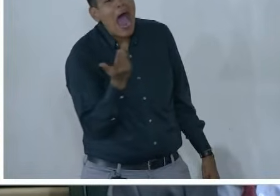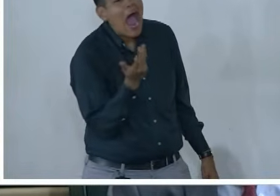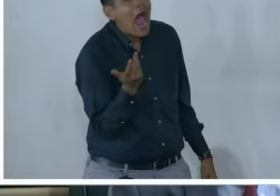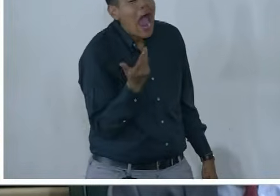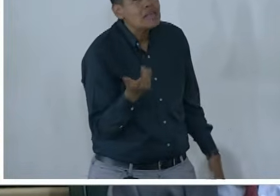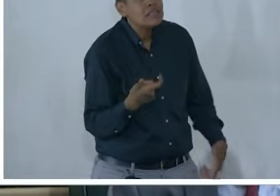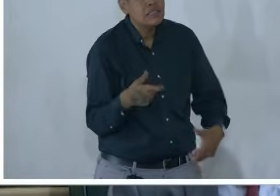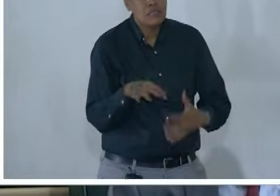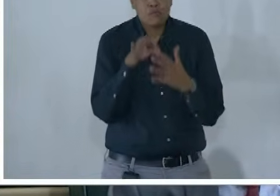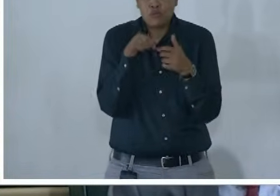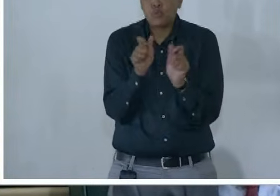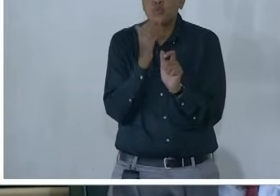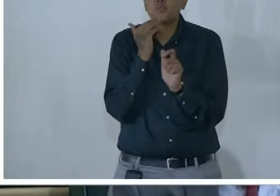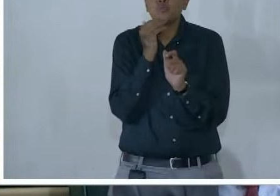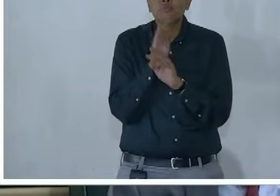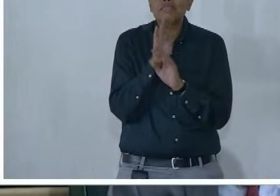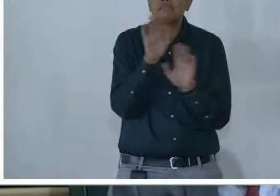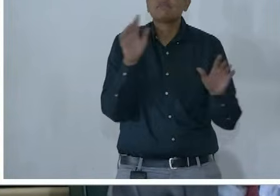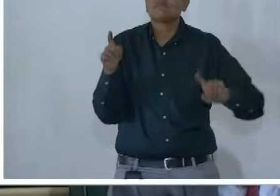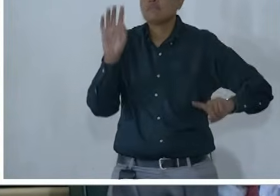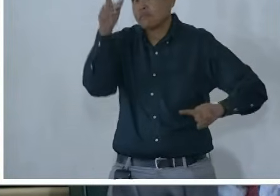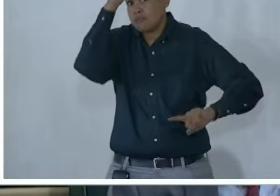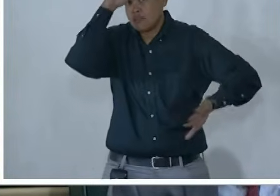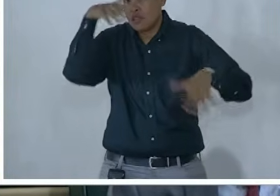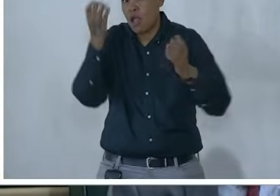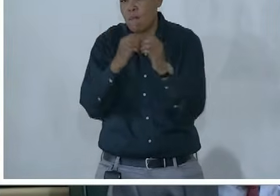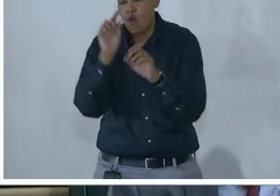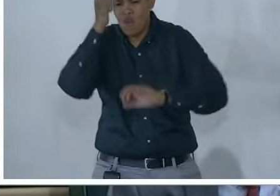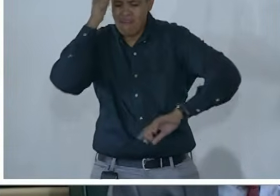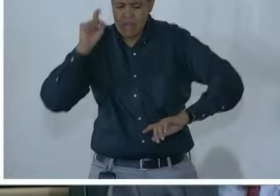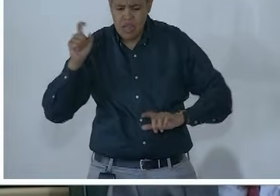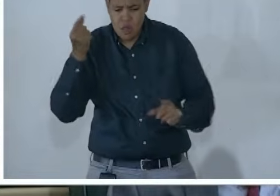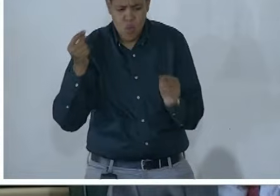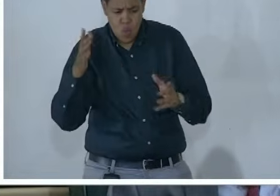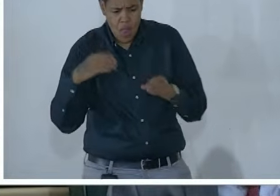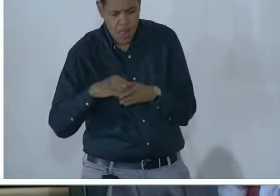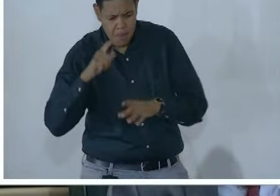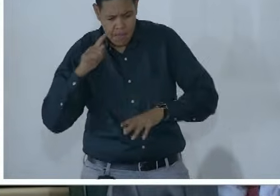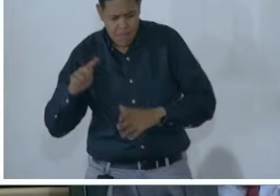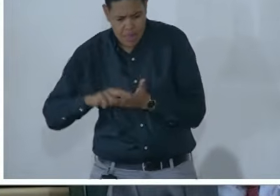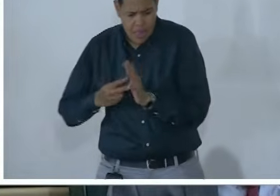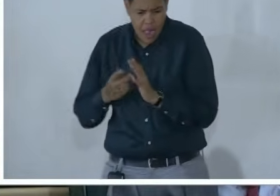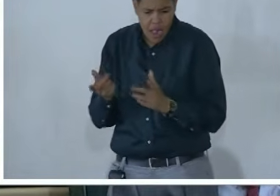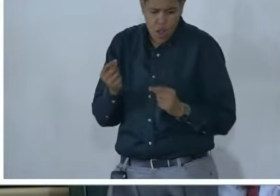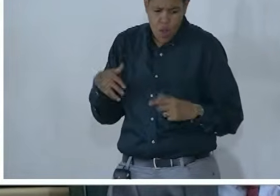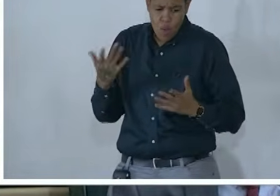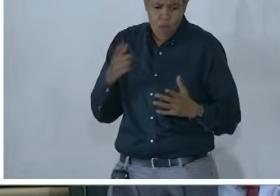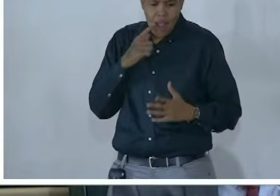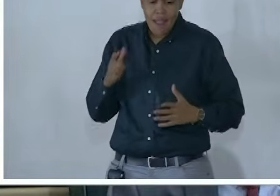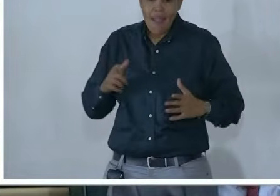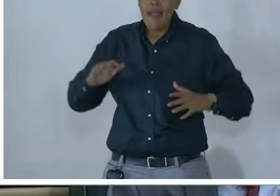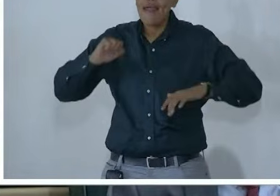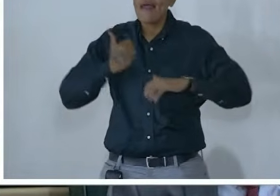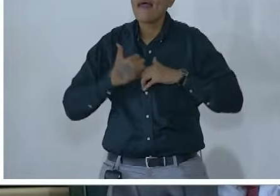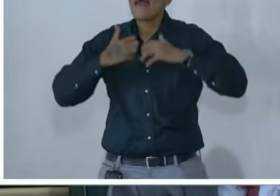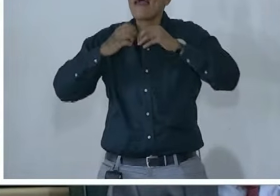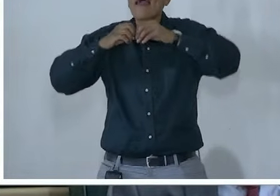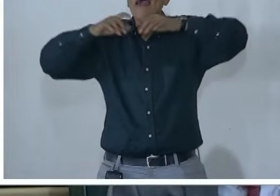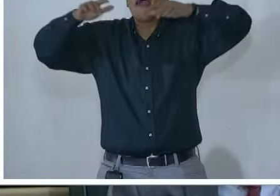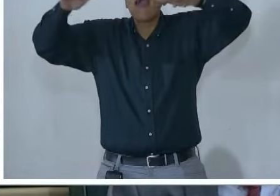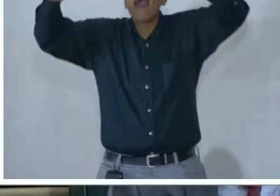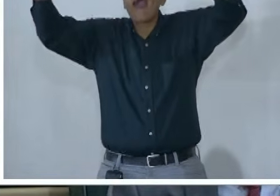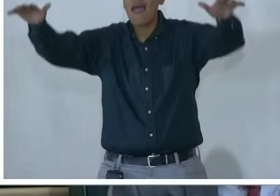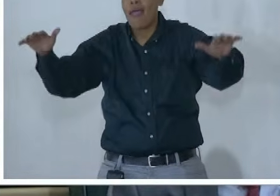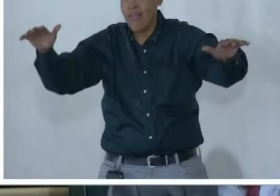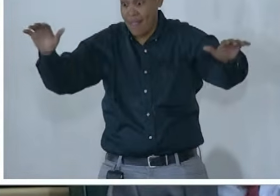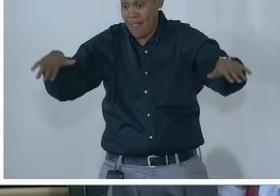enterprises. But there's a lot more the government needs to do if it intends to catalyze and achieve growth